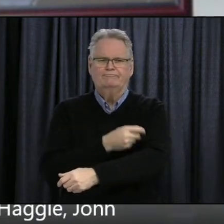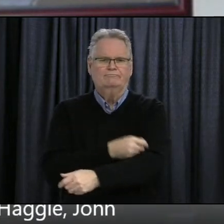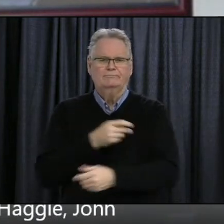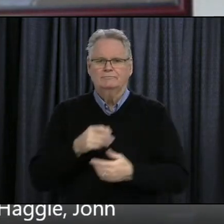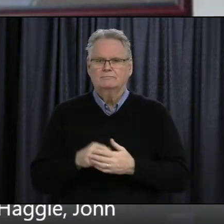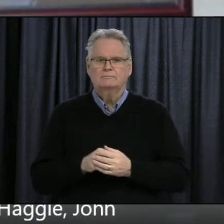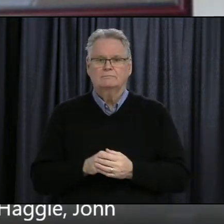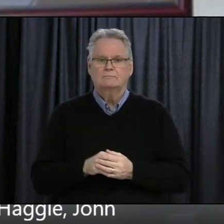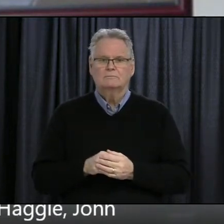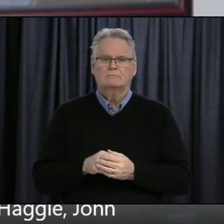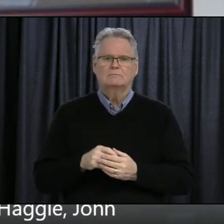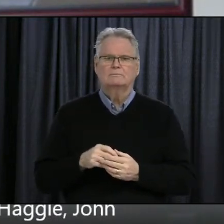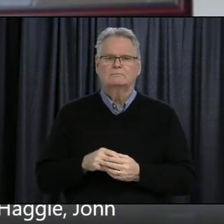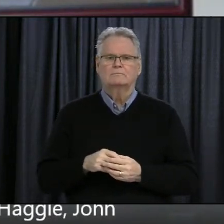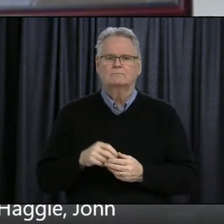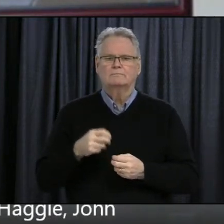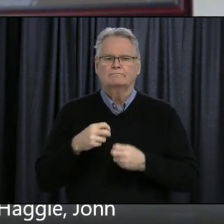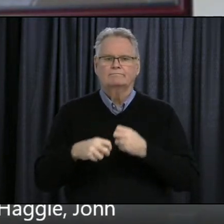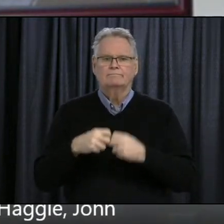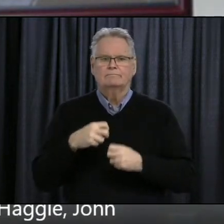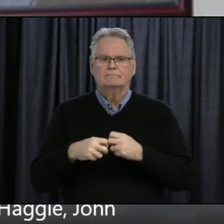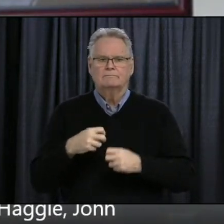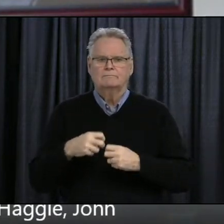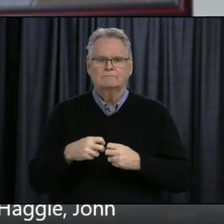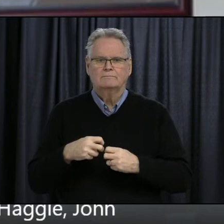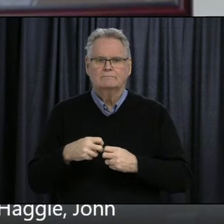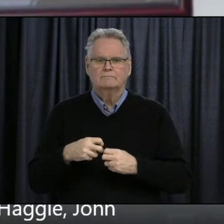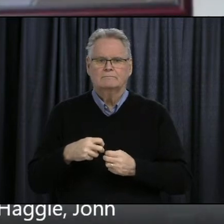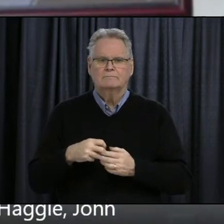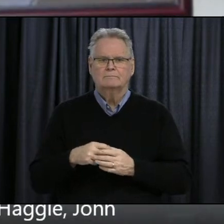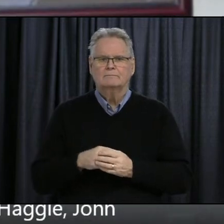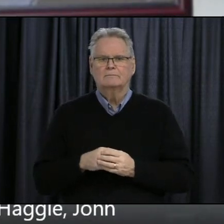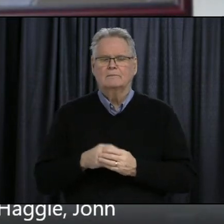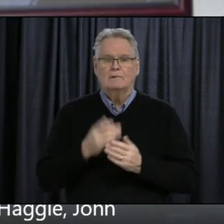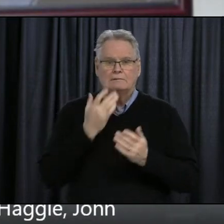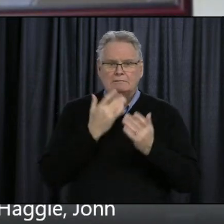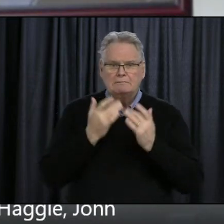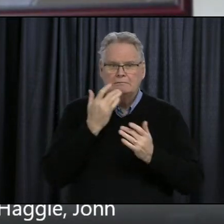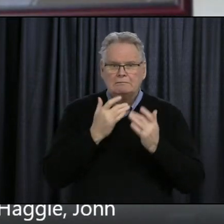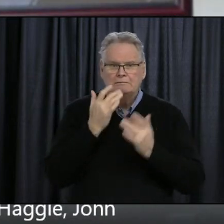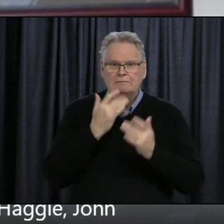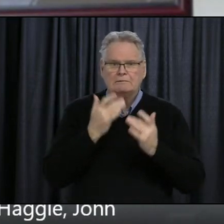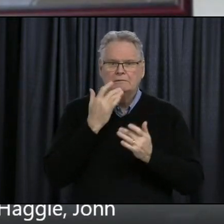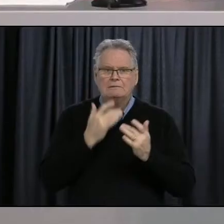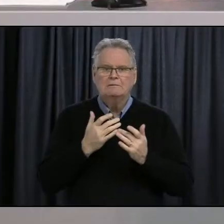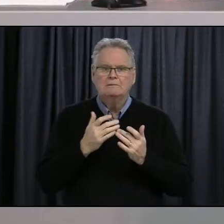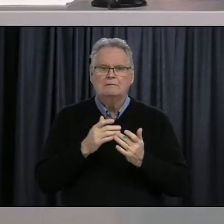allows them to provide vaccination. Our problem is we don't have the vaccine.